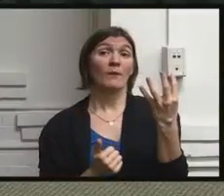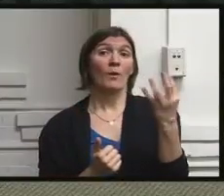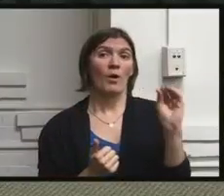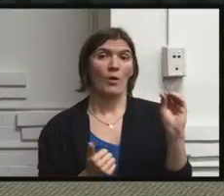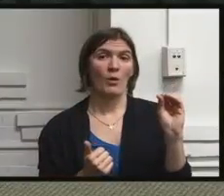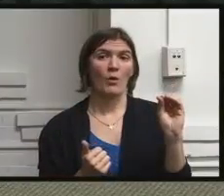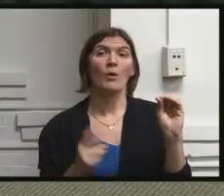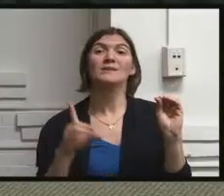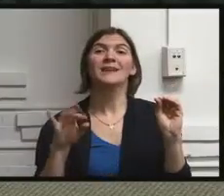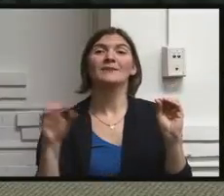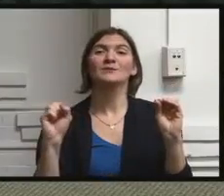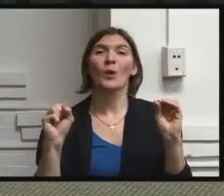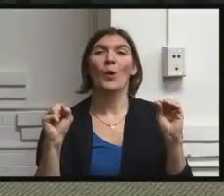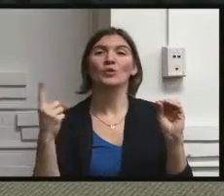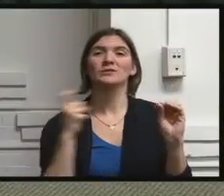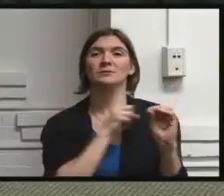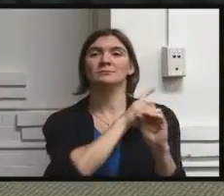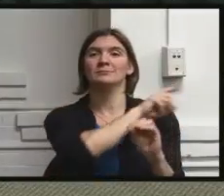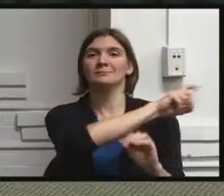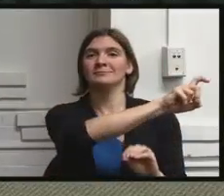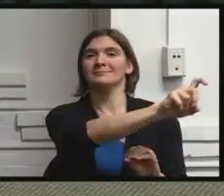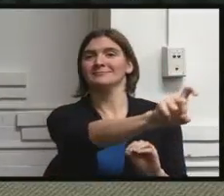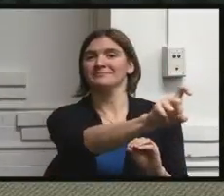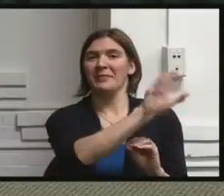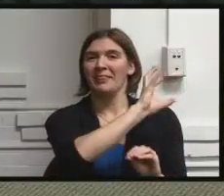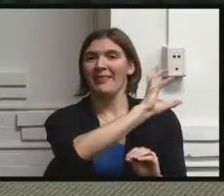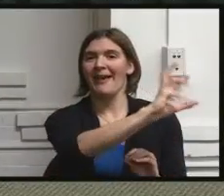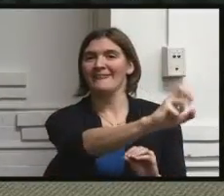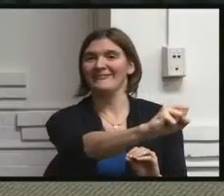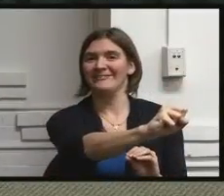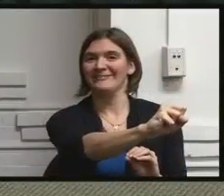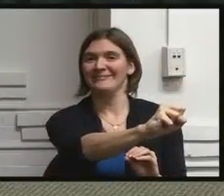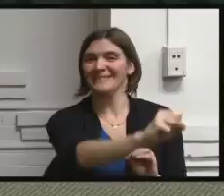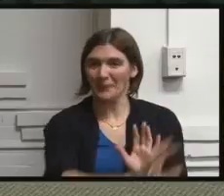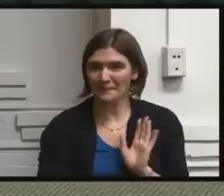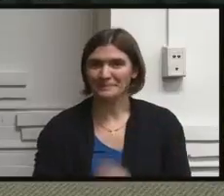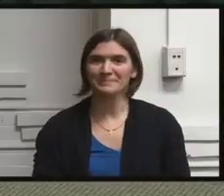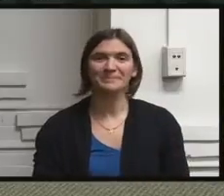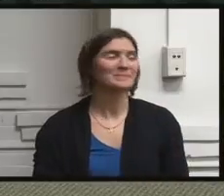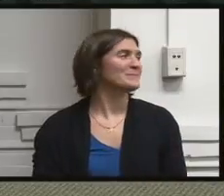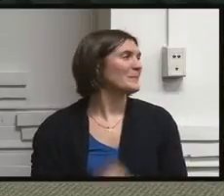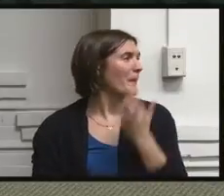carries 4-0, one member having left the meeting.